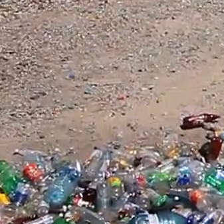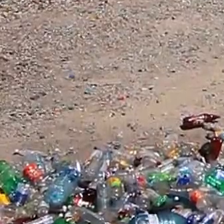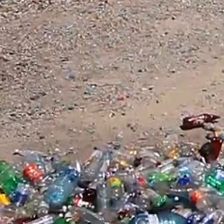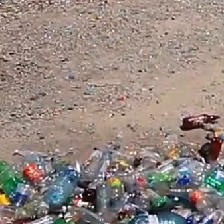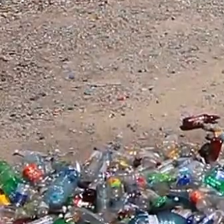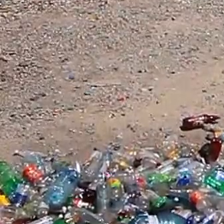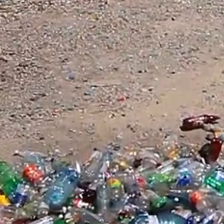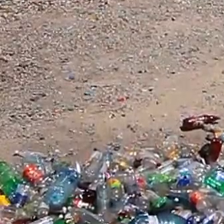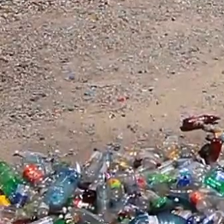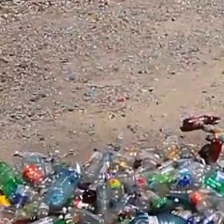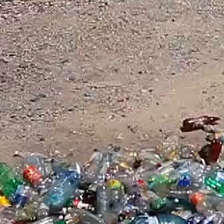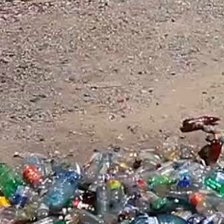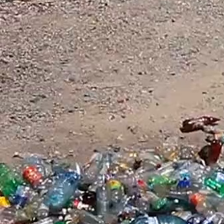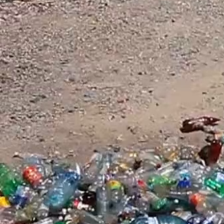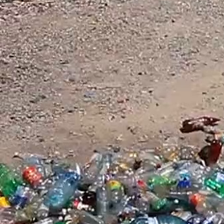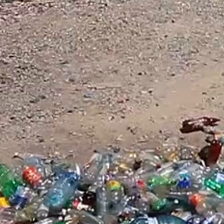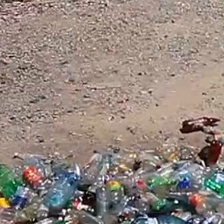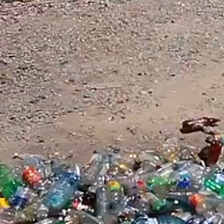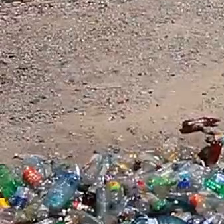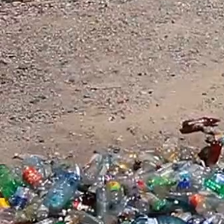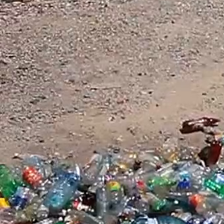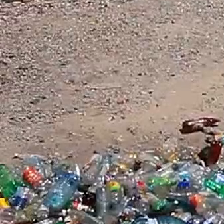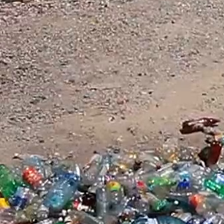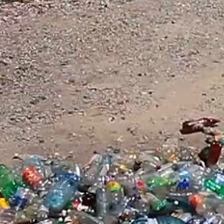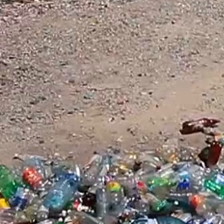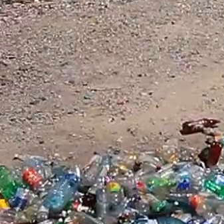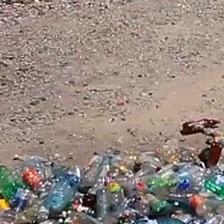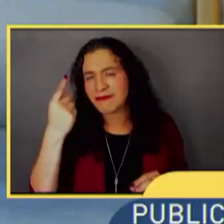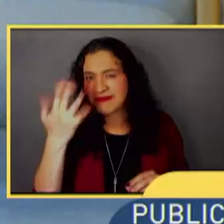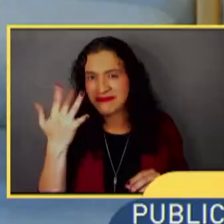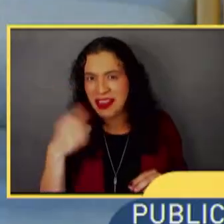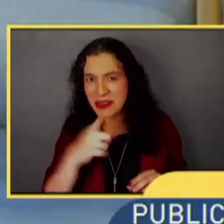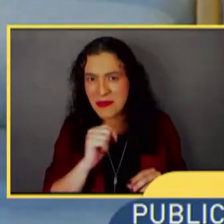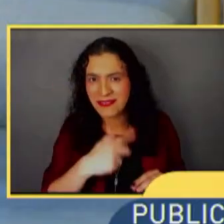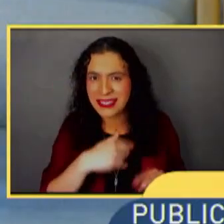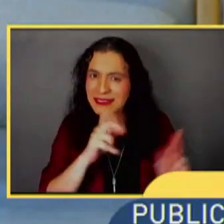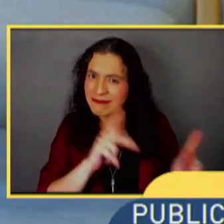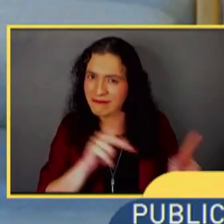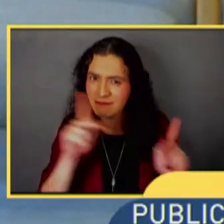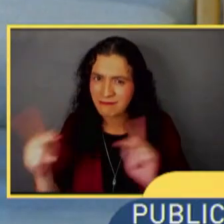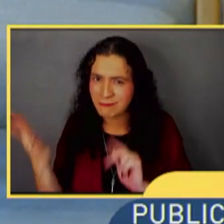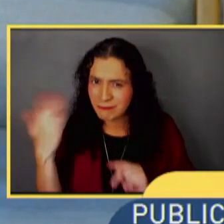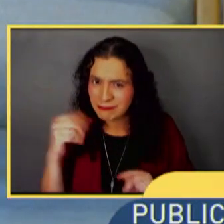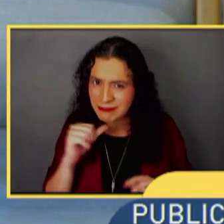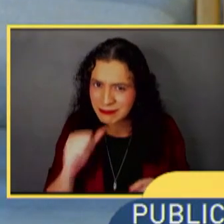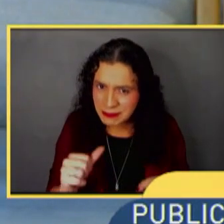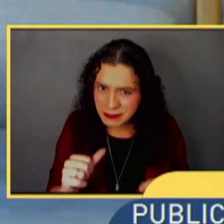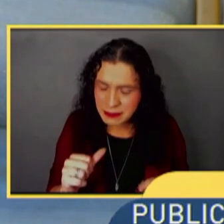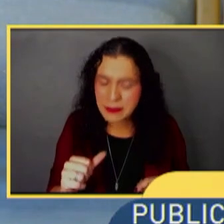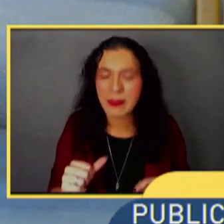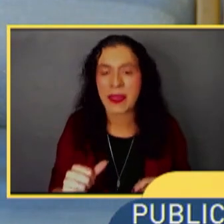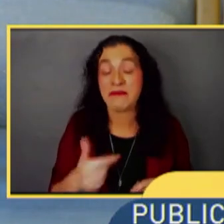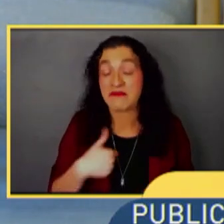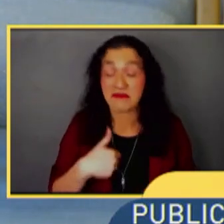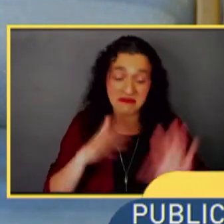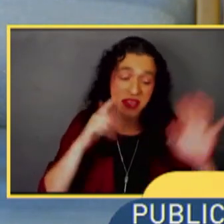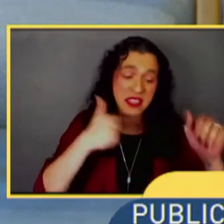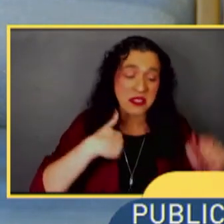to the refund value of covered beverages if the bill takes effect. The bill's prime sponsor, Democratic Senator June